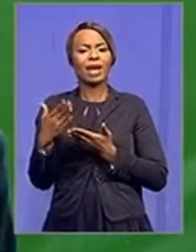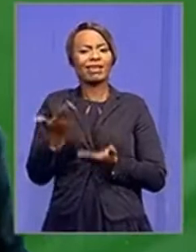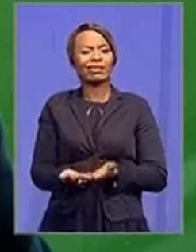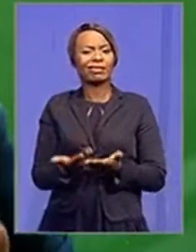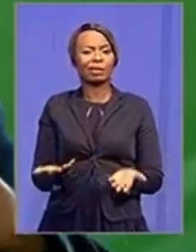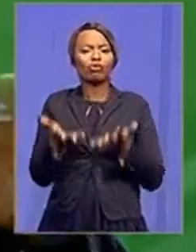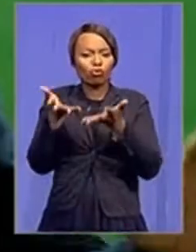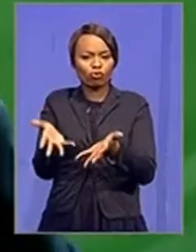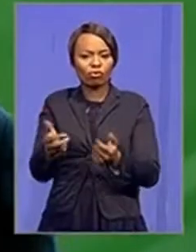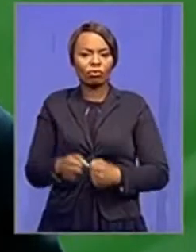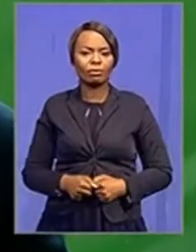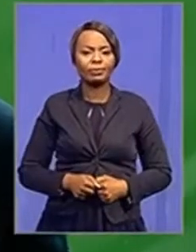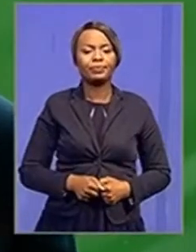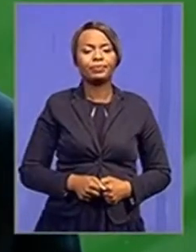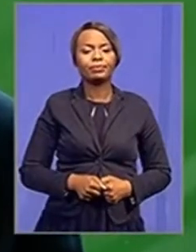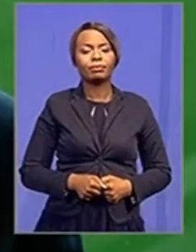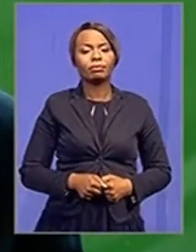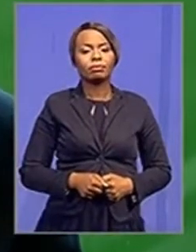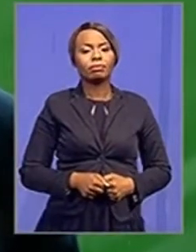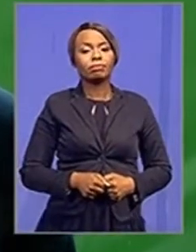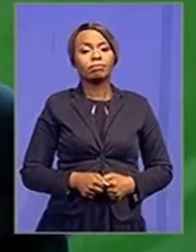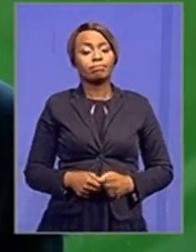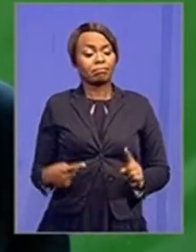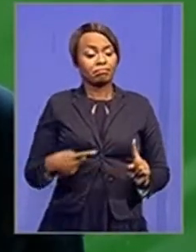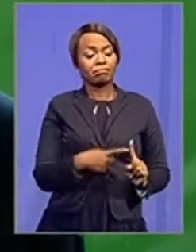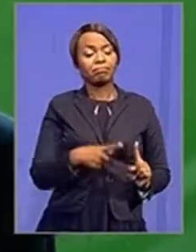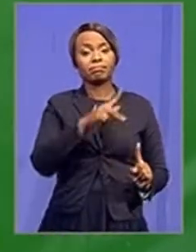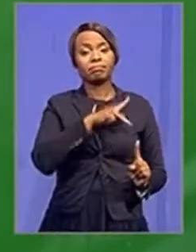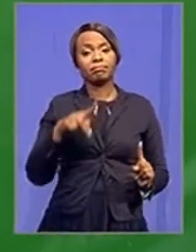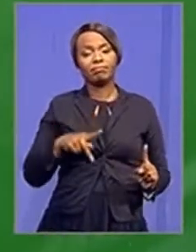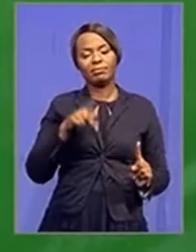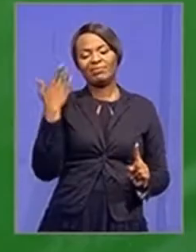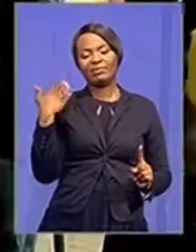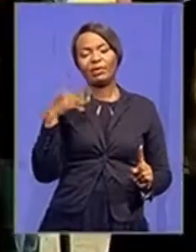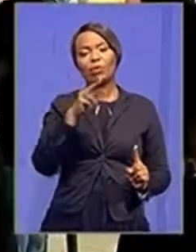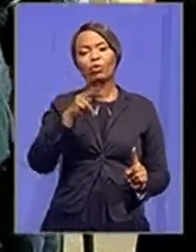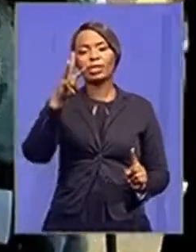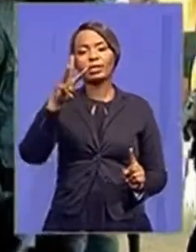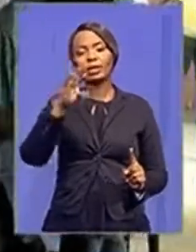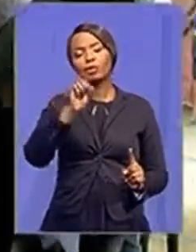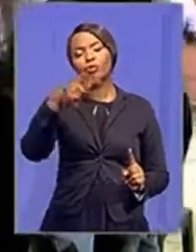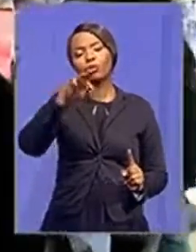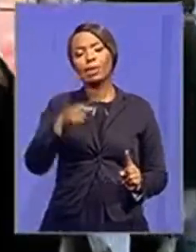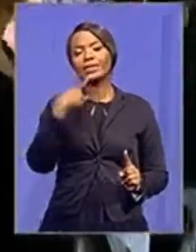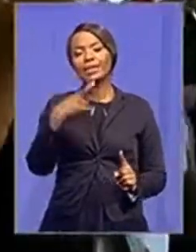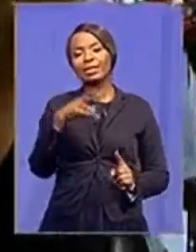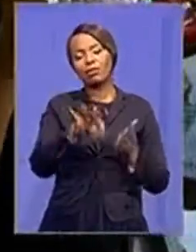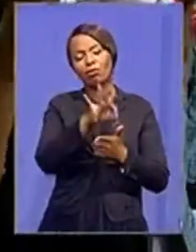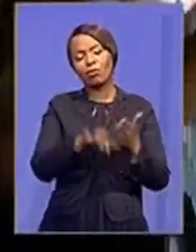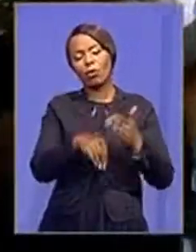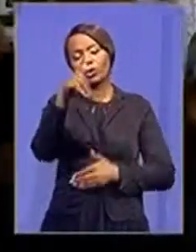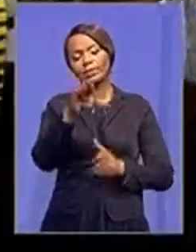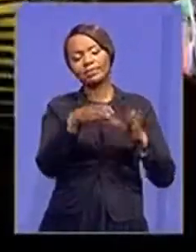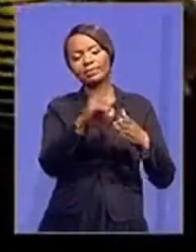Moetapele yo wa peleng wa province ya Northwest o re go dumela gore sephetho sa maloko a ANC parlamenteng sa go vouta le mokgatlo wa